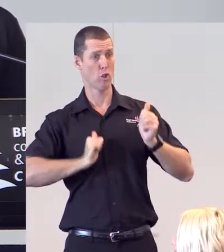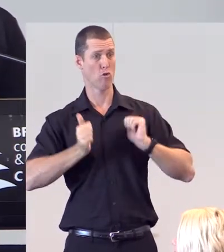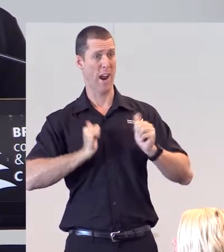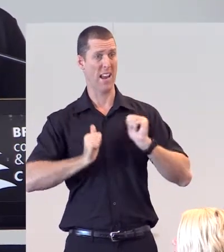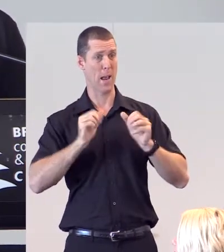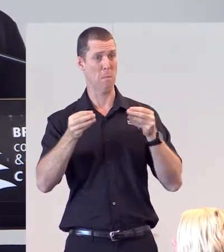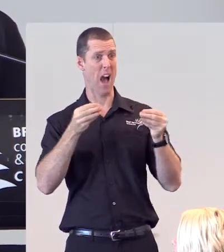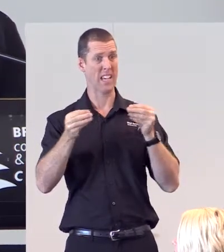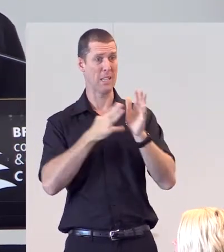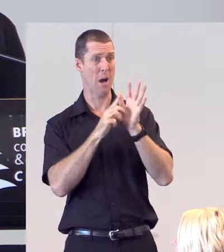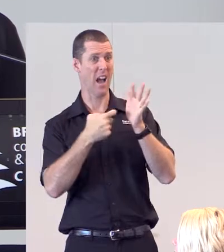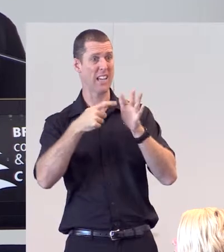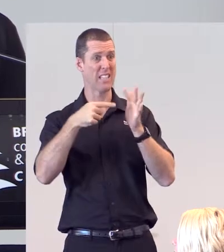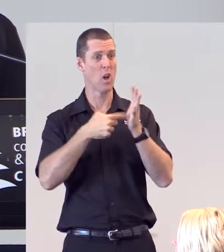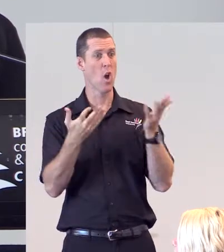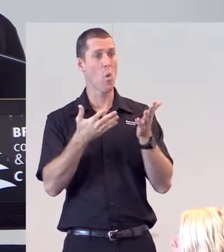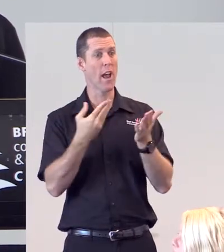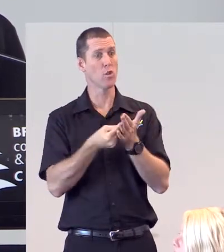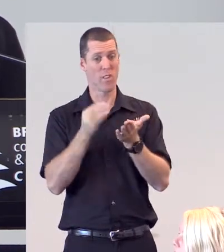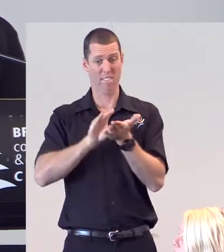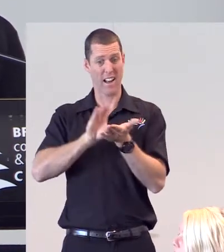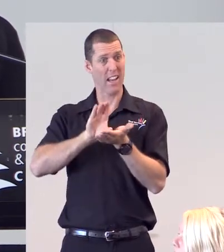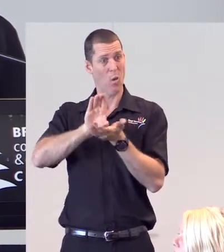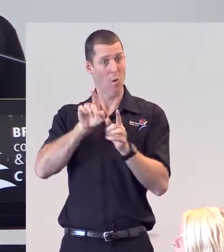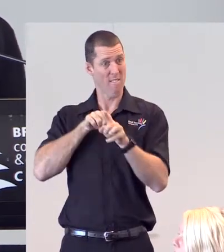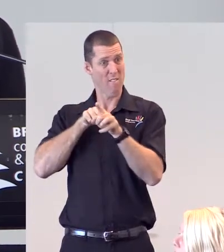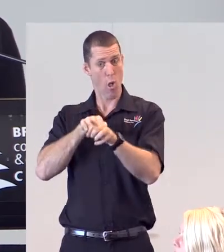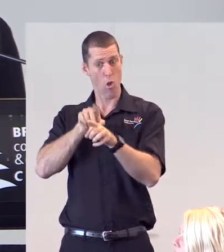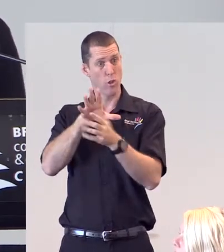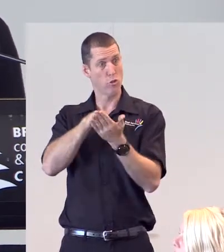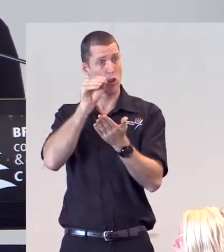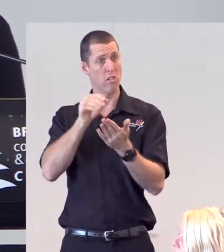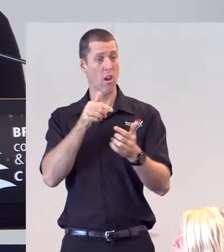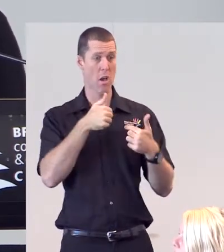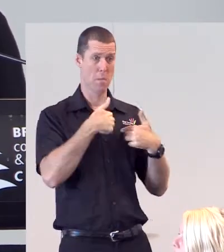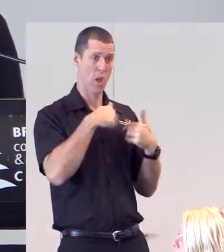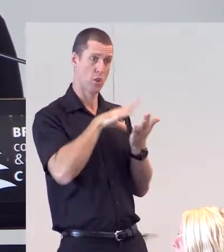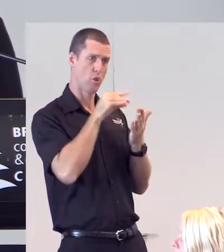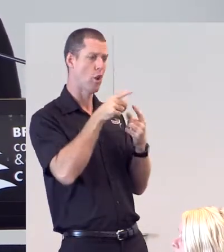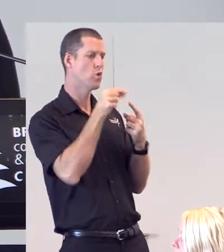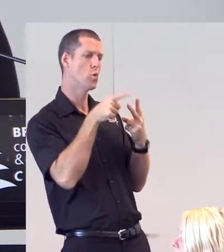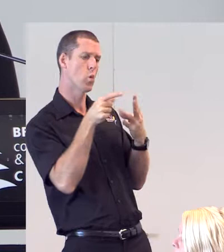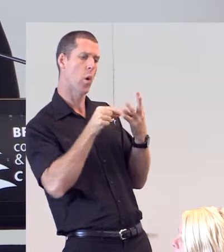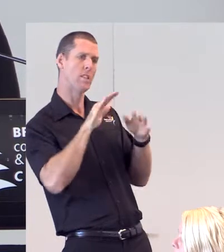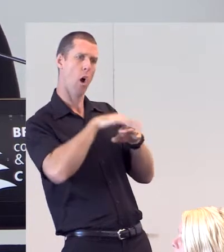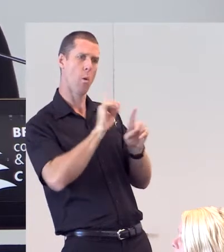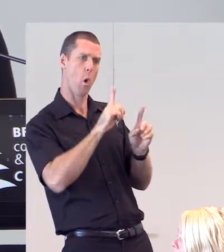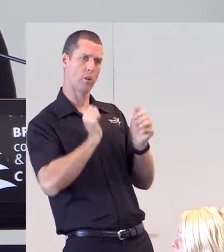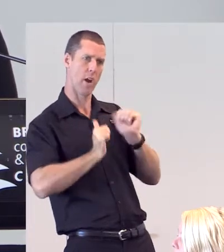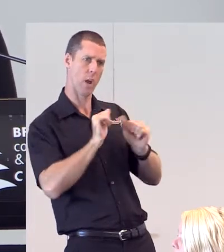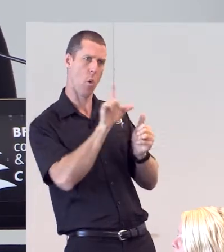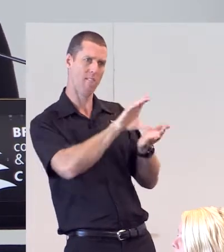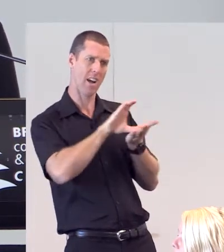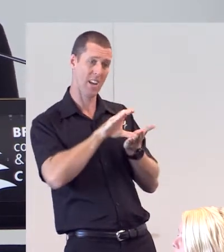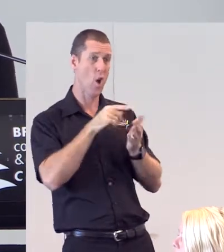where students are actually, the funding is going to follow the students, and students will have more choice over their training, it's important that we're having some sort of